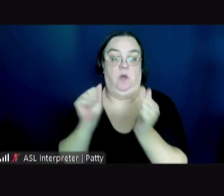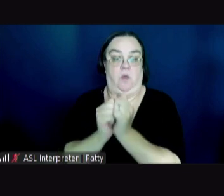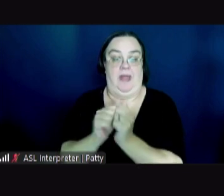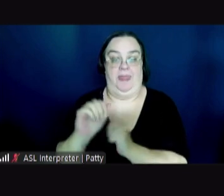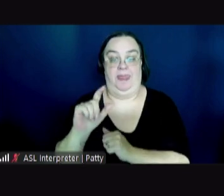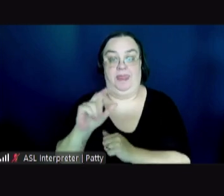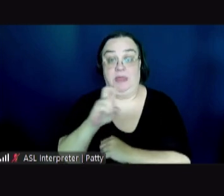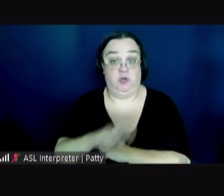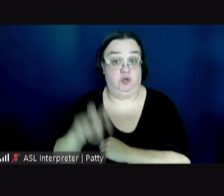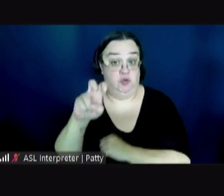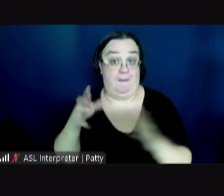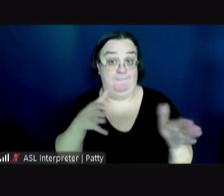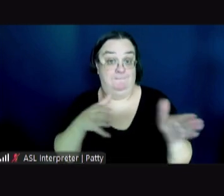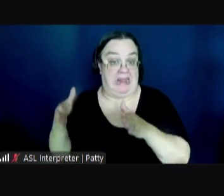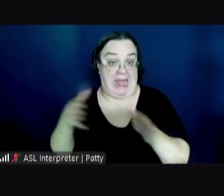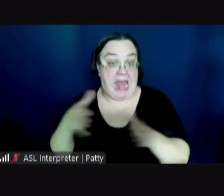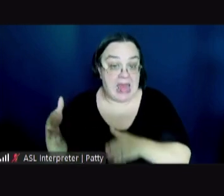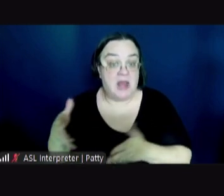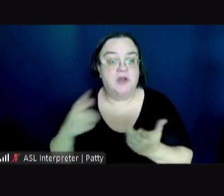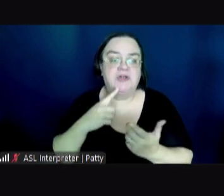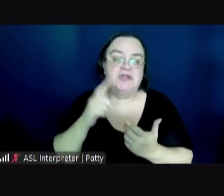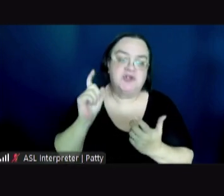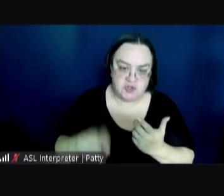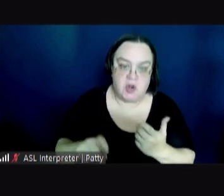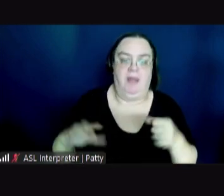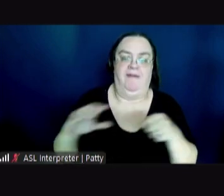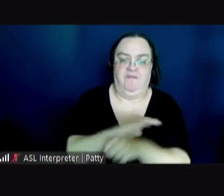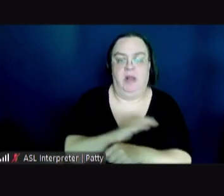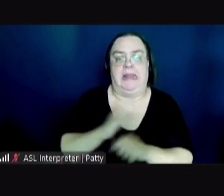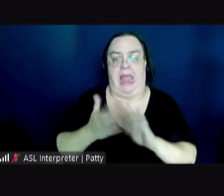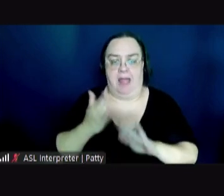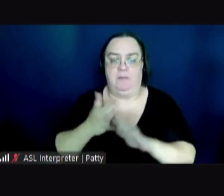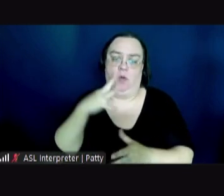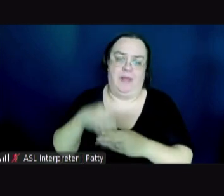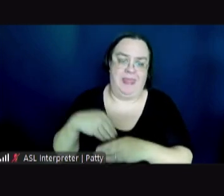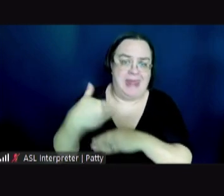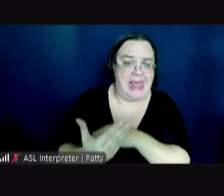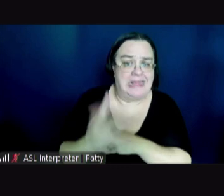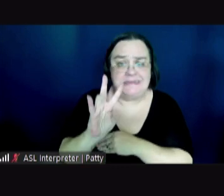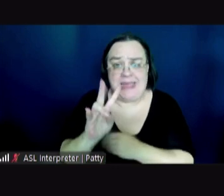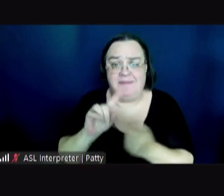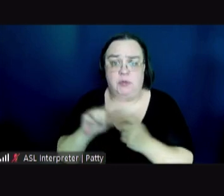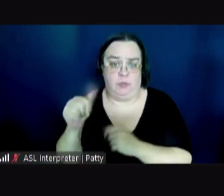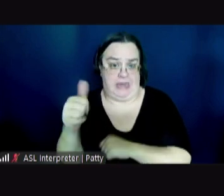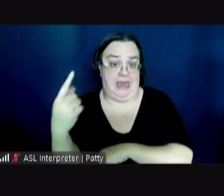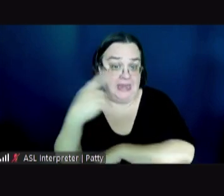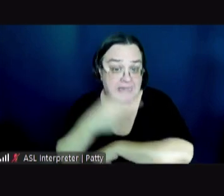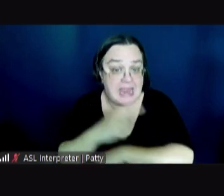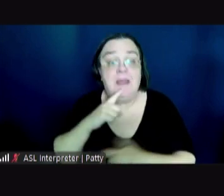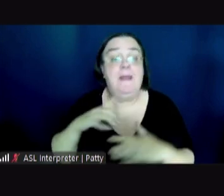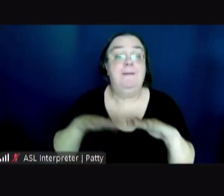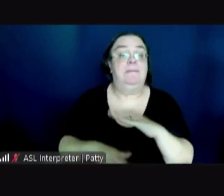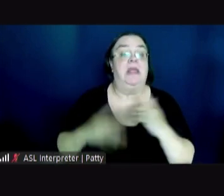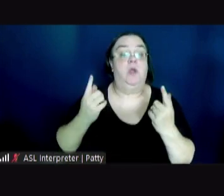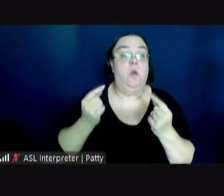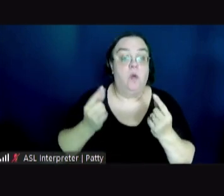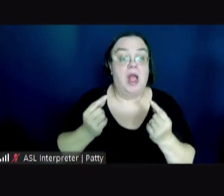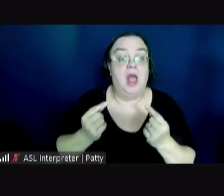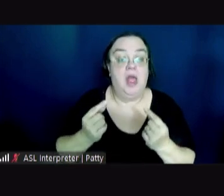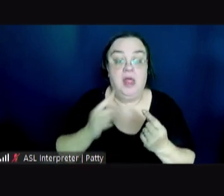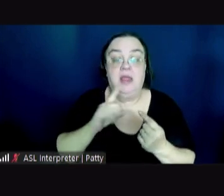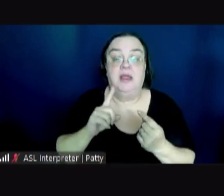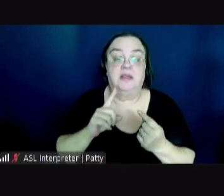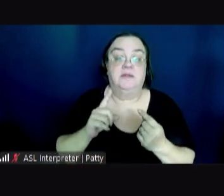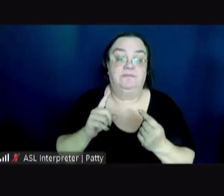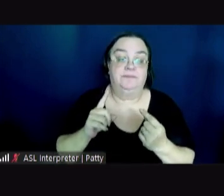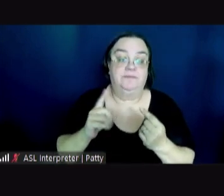next 7 to 10 days or so. So basically, what we'd ask customers to do once it's fully